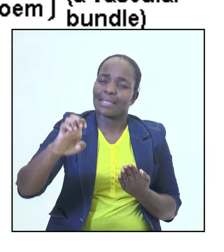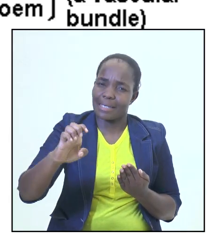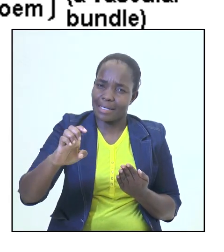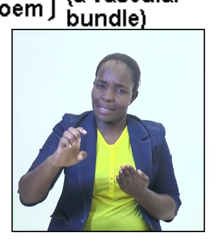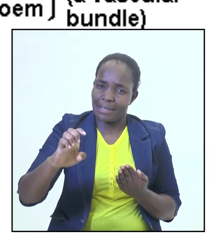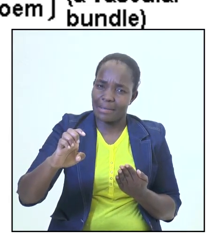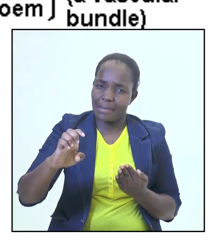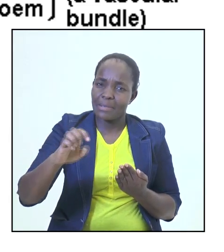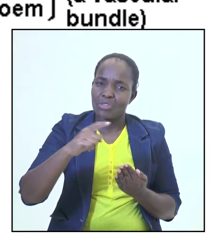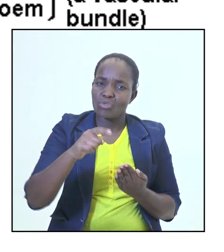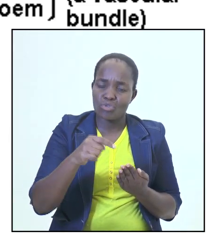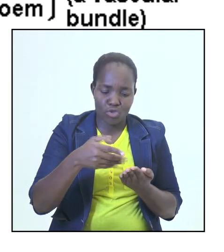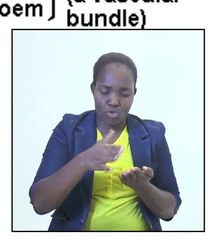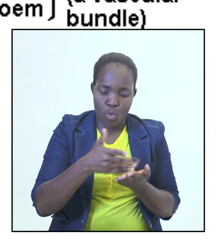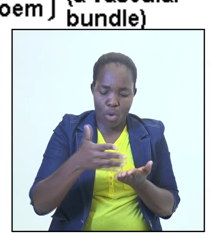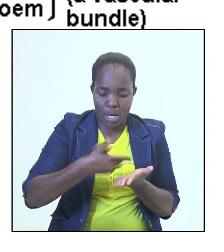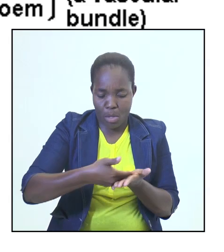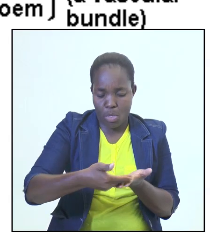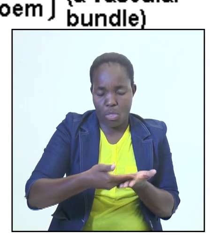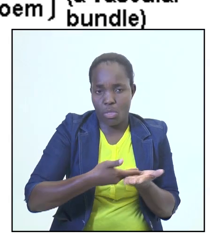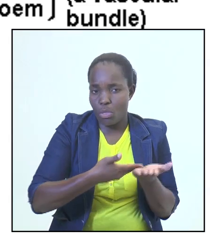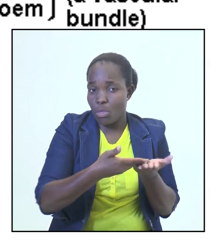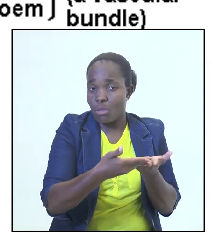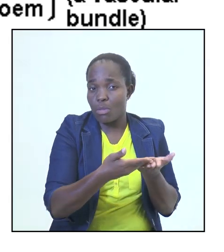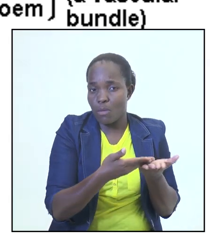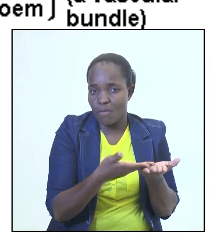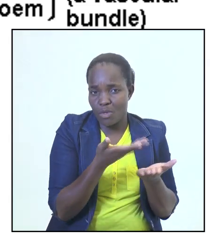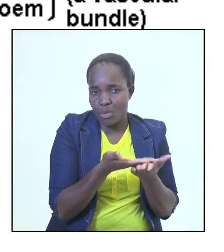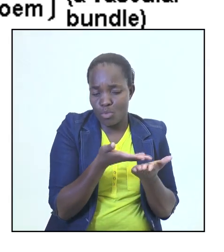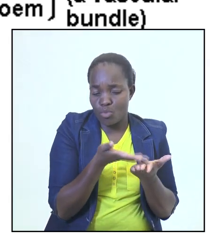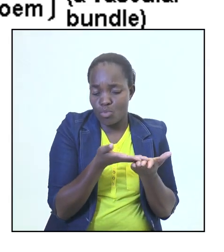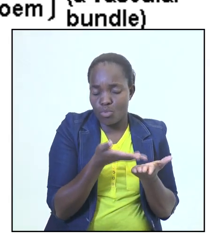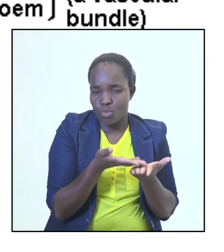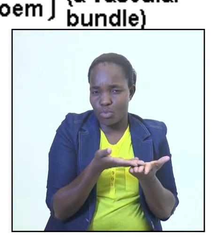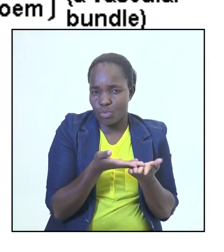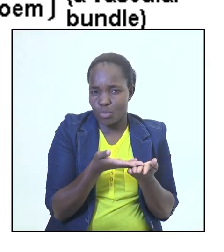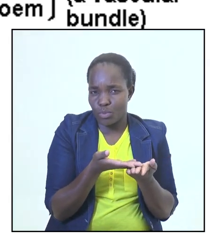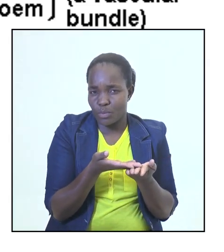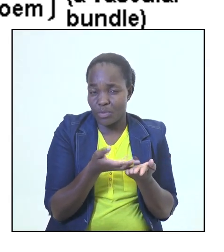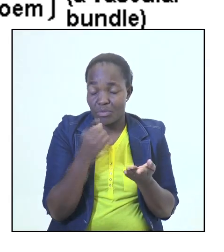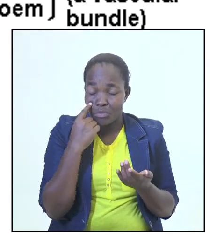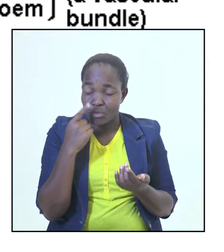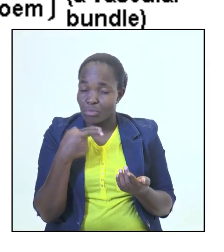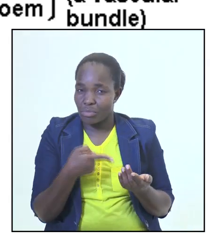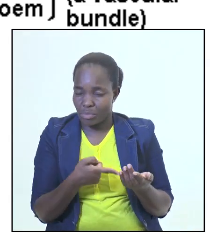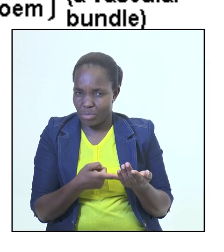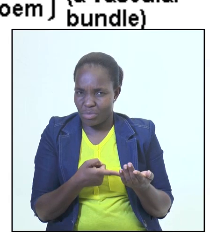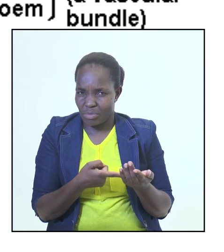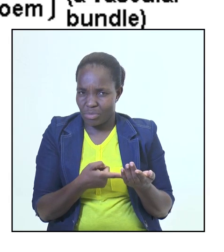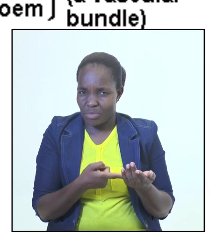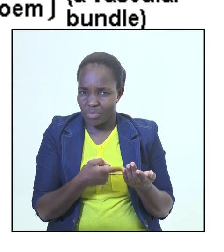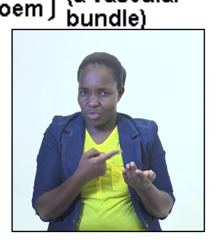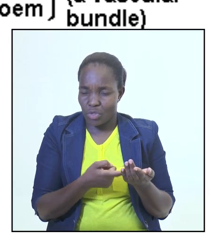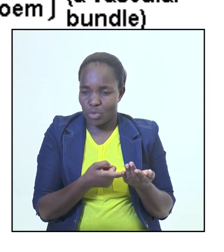waxy waterproof layer covering the upper epidermis. As you can guess, the cuticle